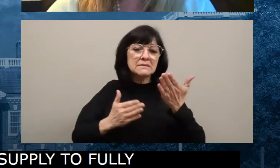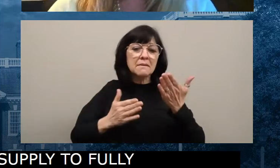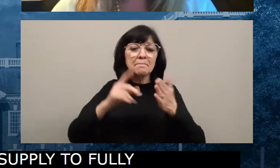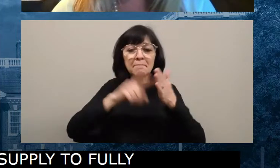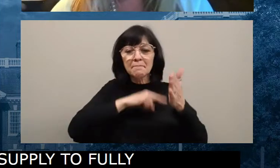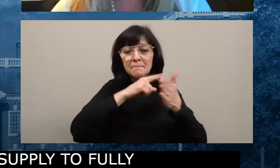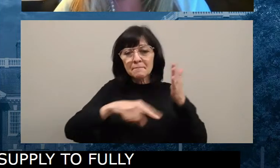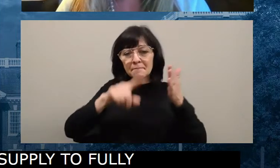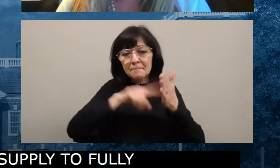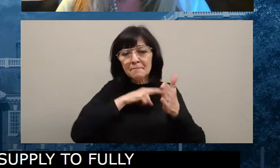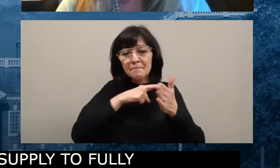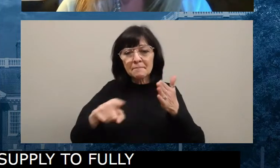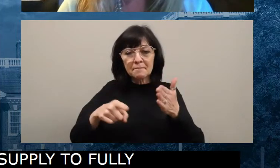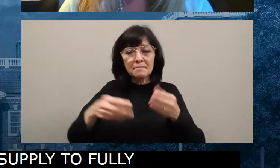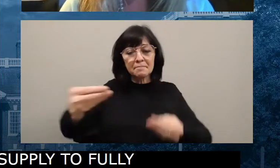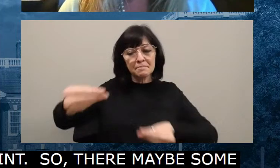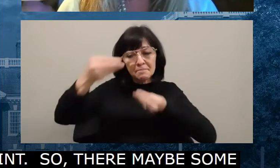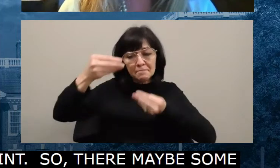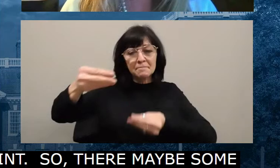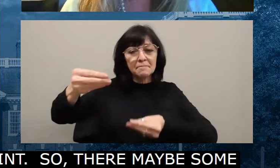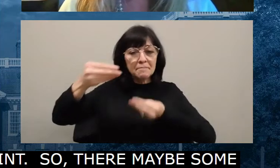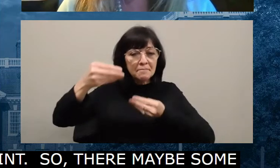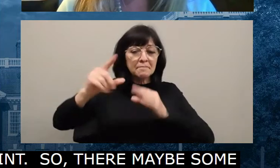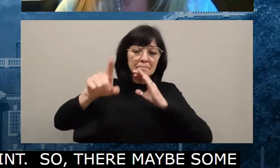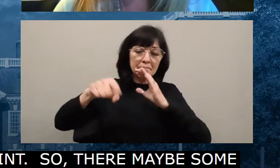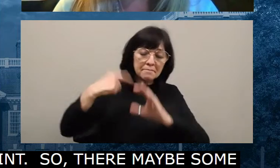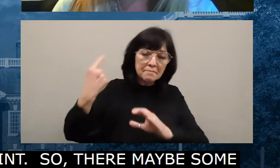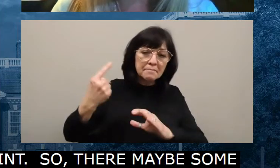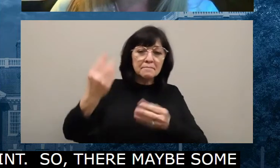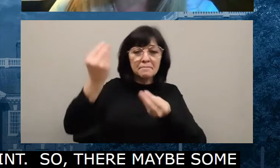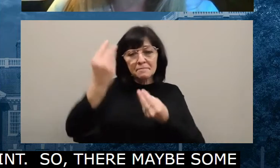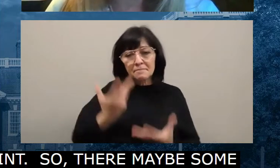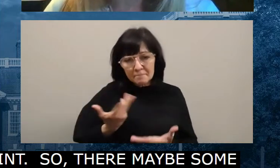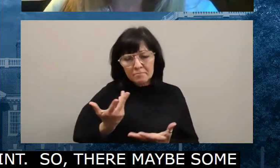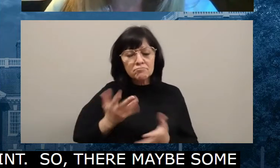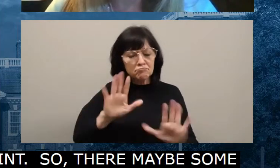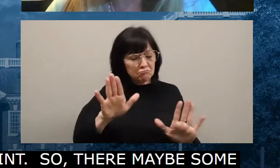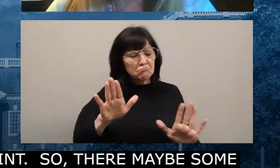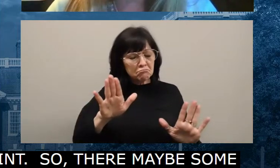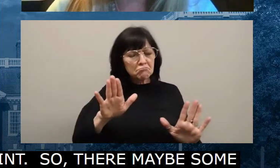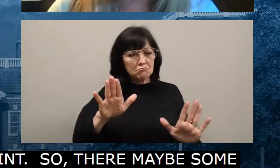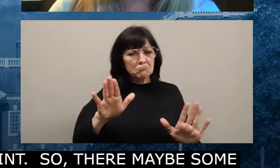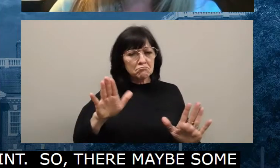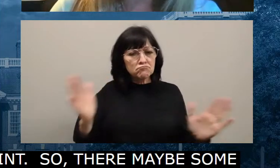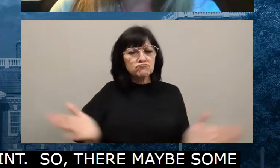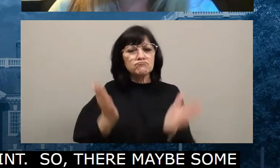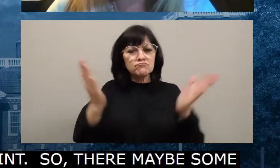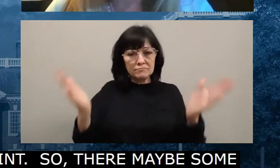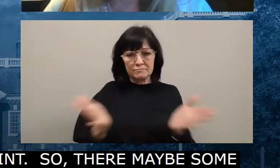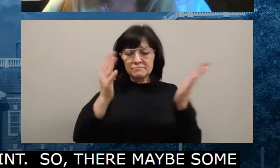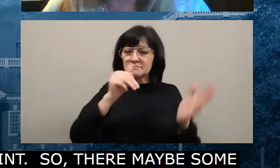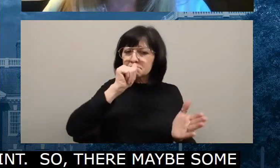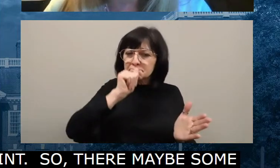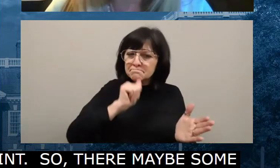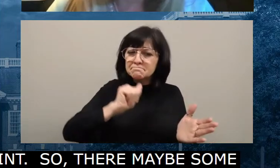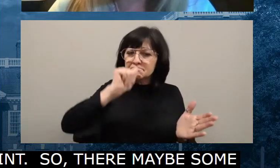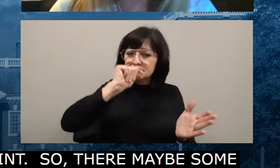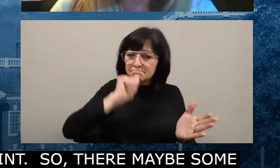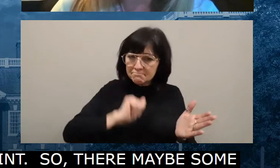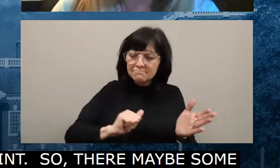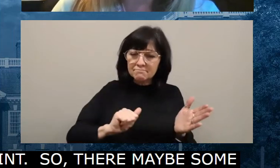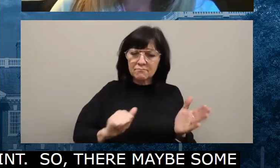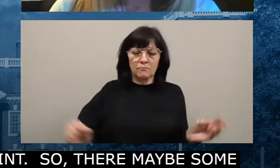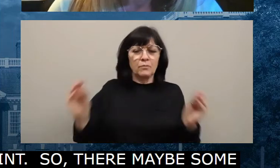again, just stay patient. More vaccine is getting distributed all